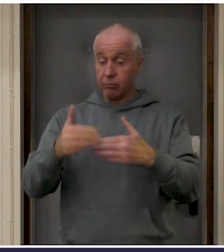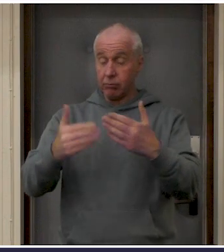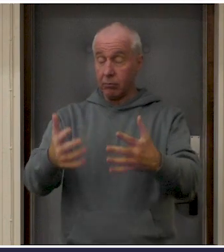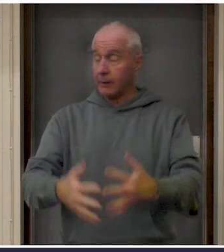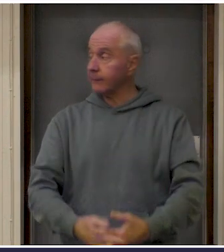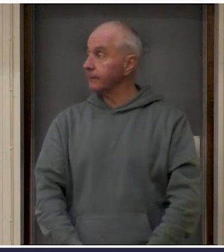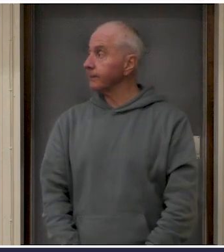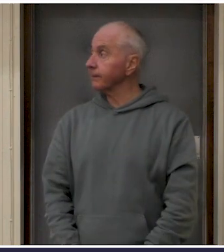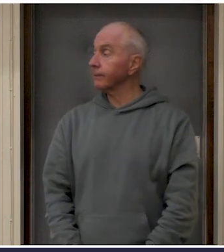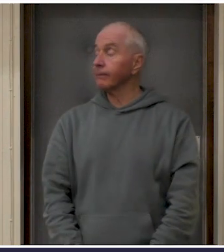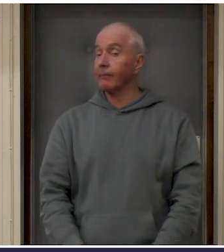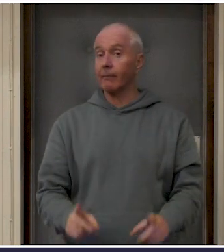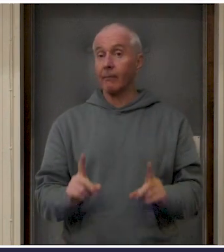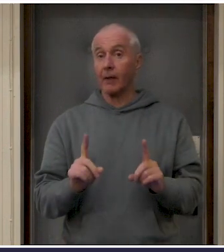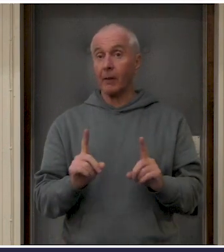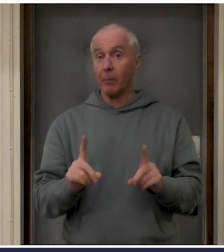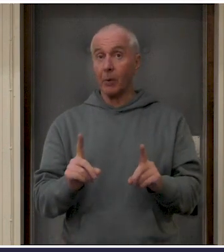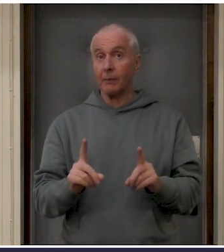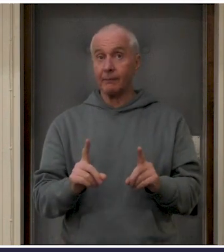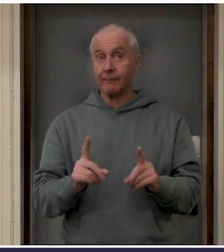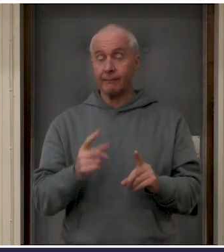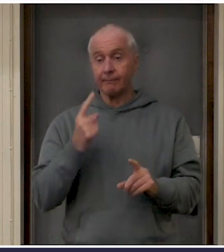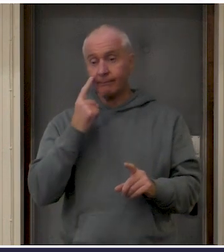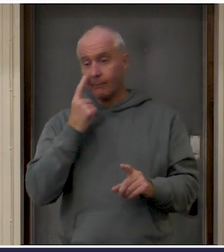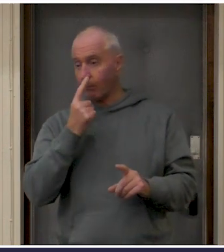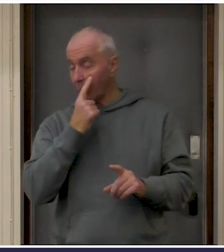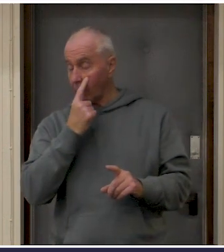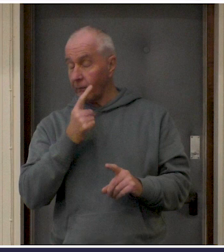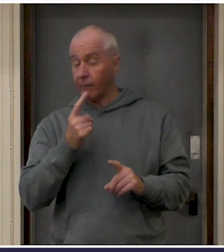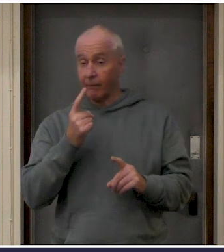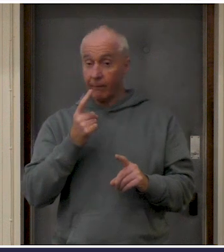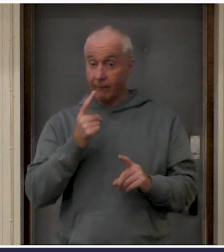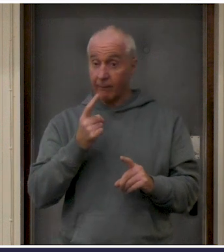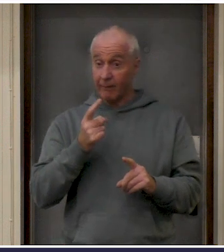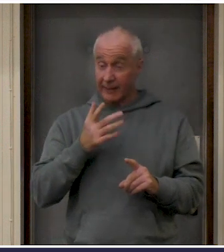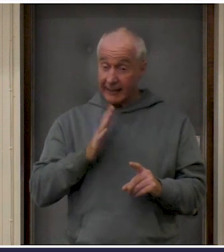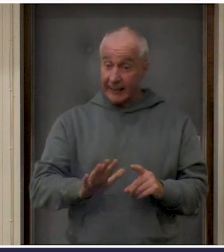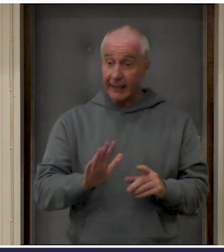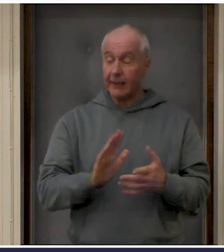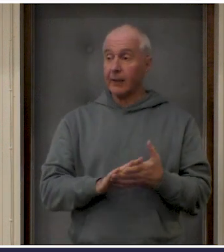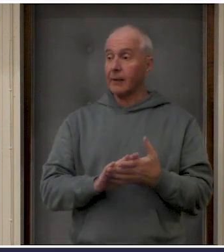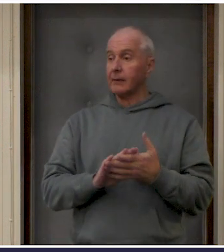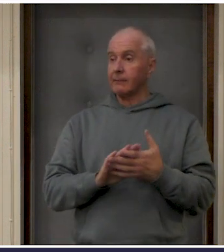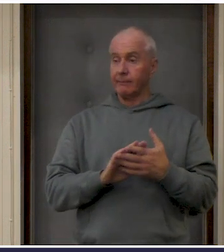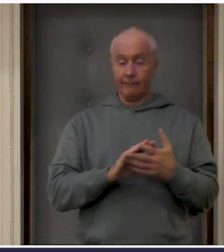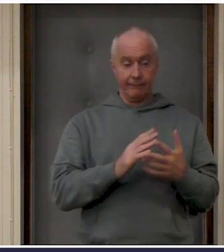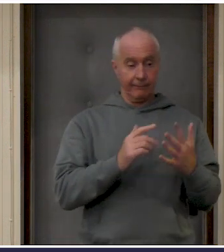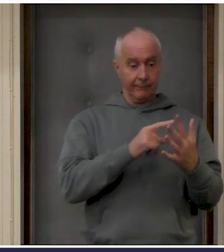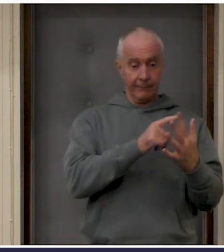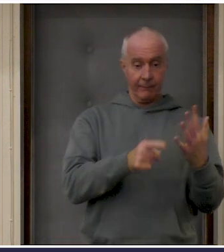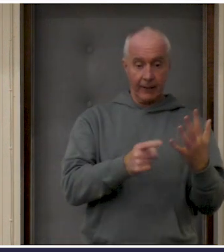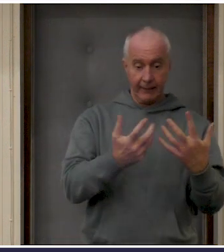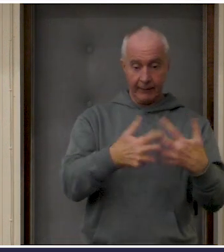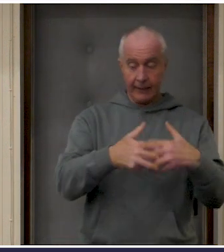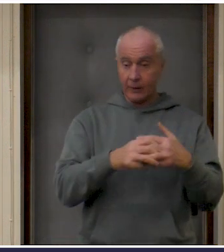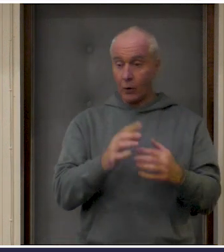Nonetheless, you've got to prove that. So of those 5 sort of technologies that you end up at the back end of those funnels,